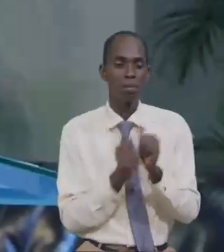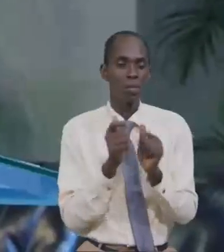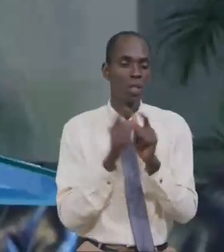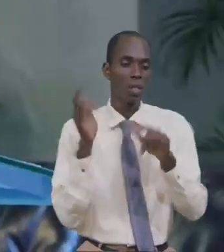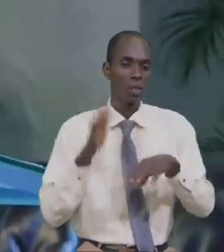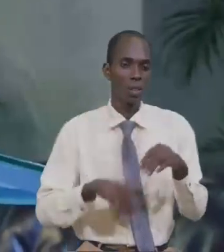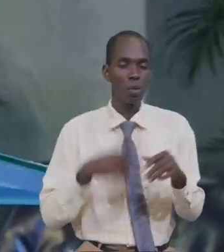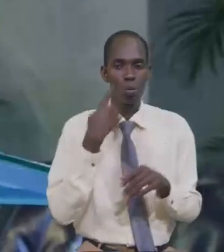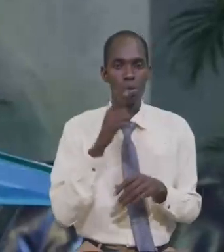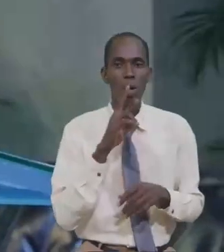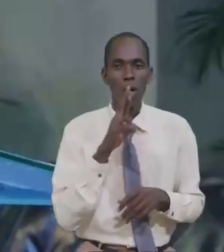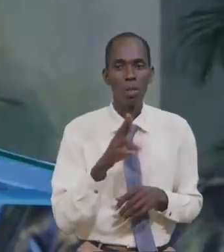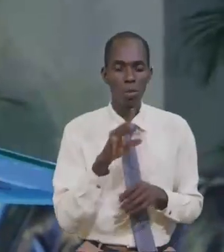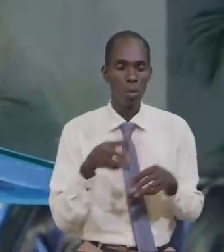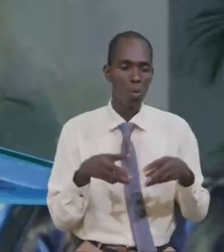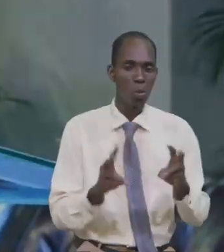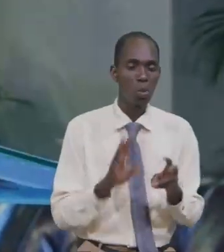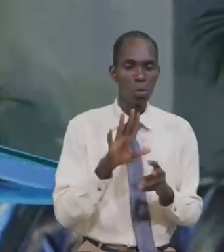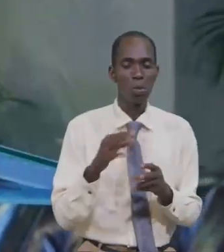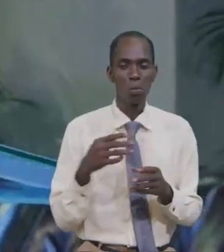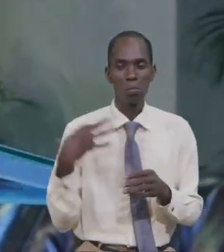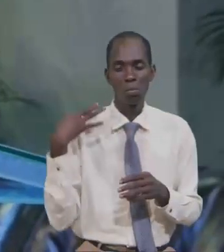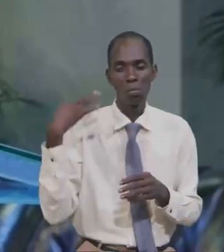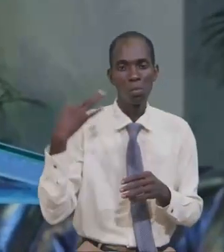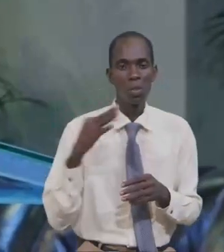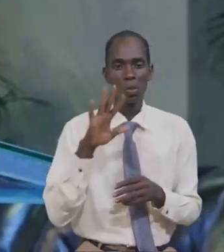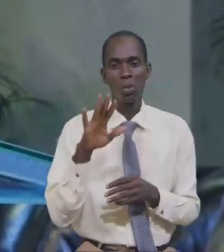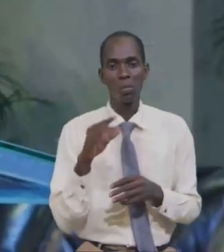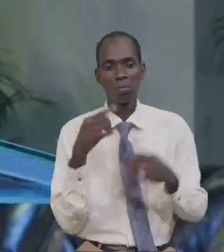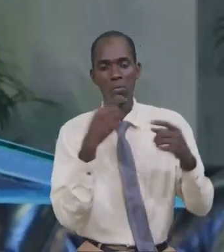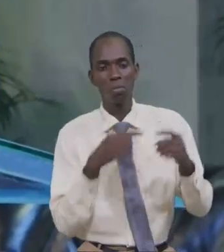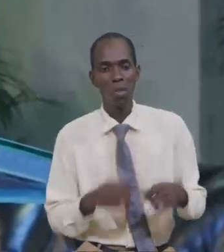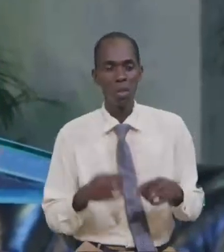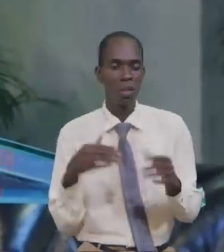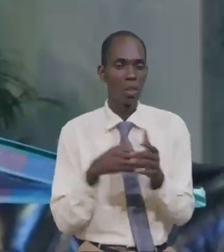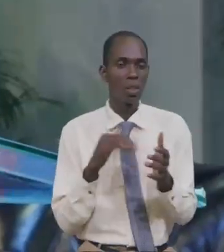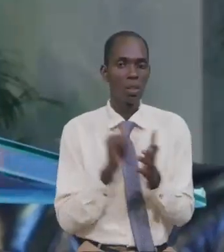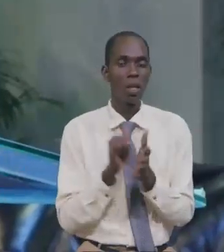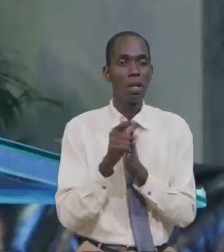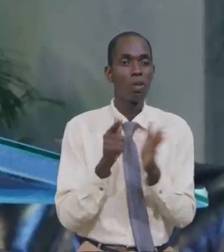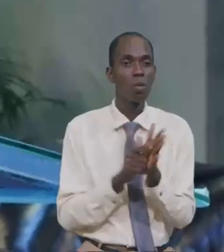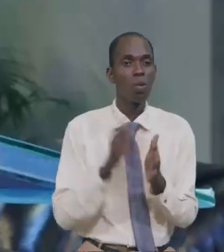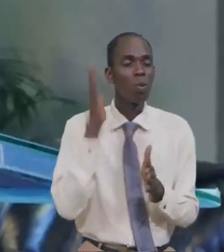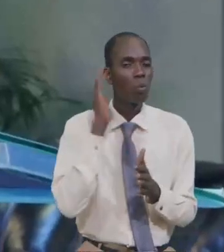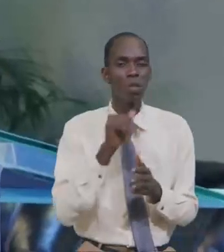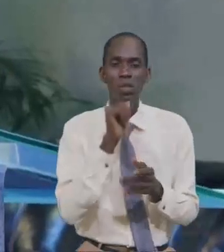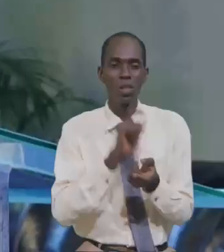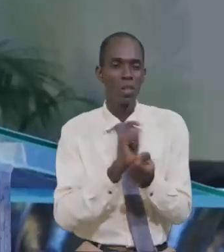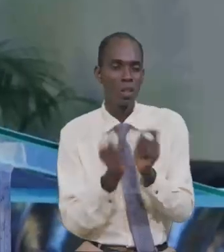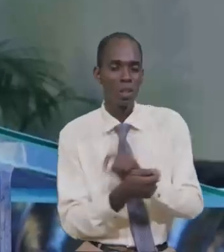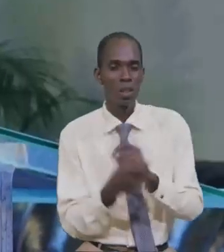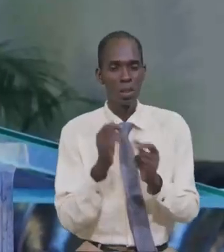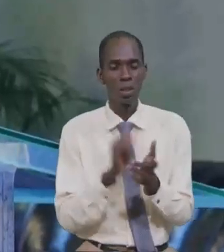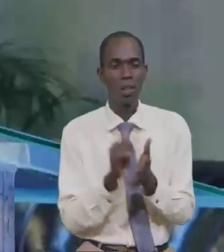not change the law of gravity. Use the law of gravity to move to where